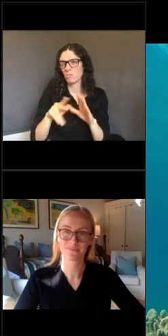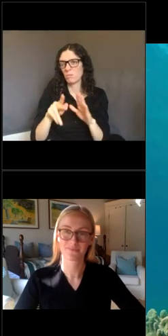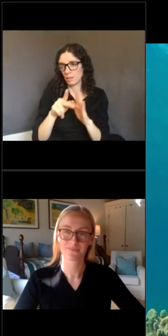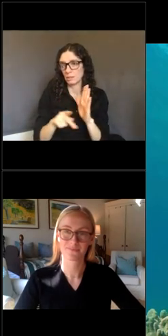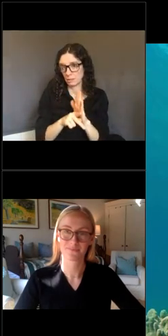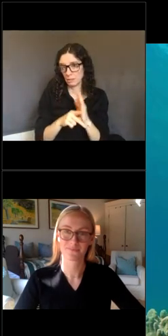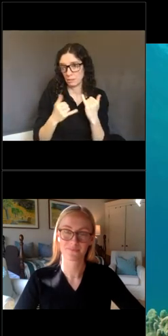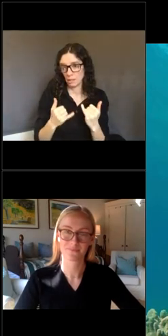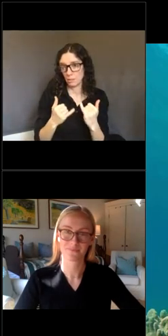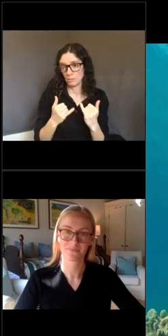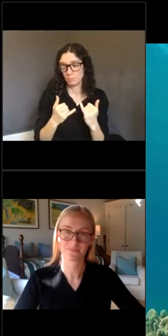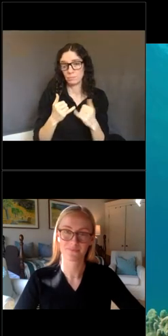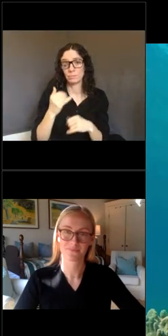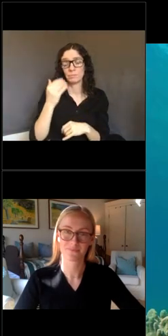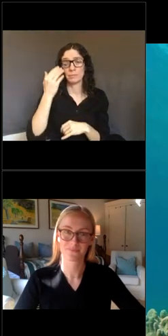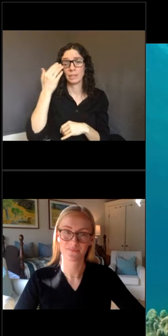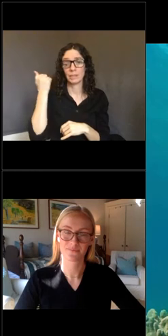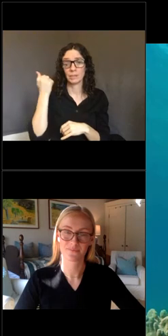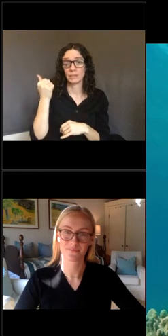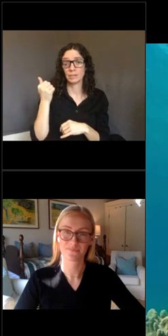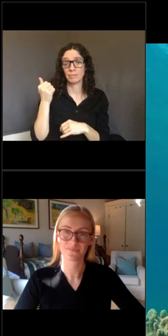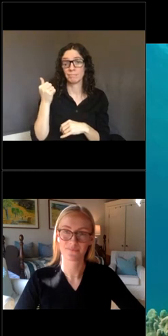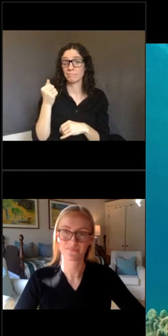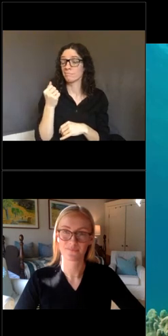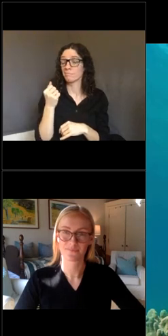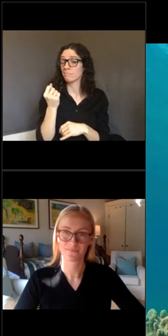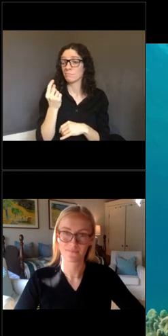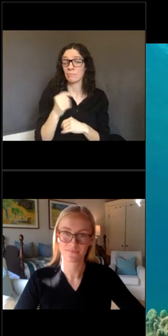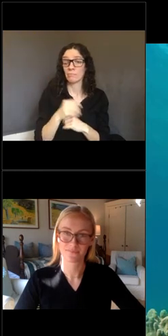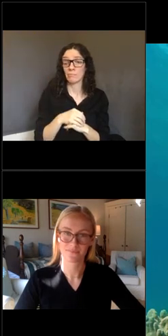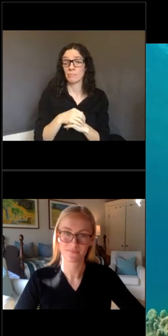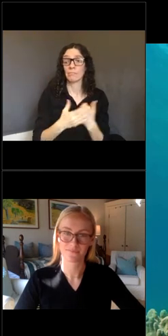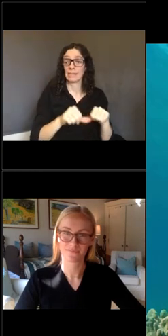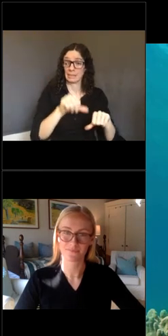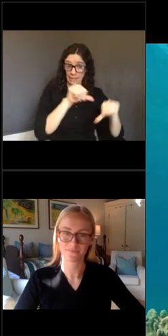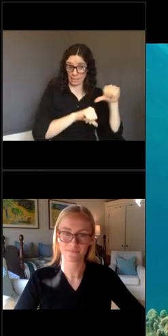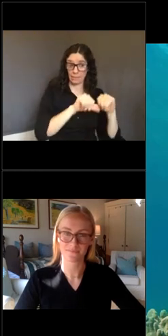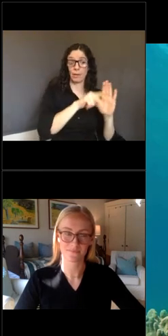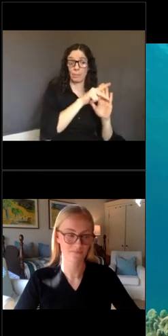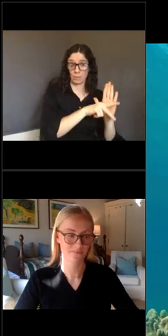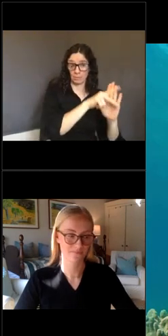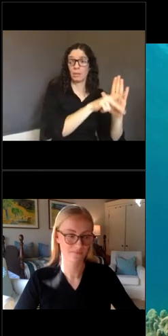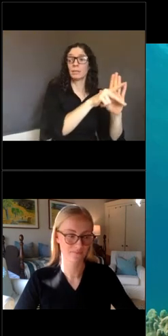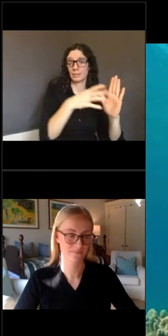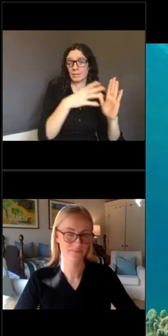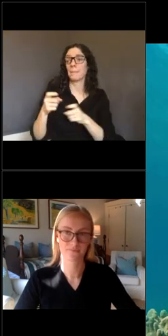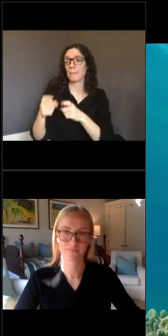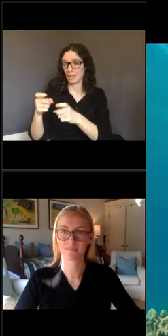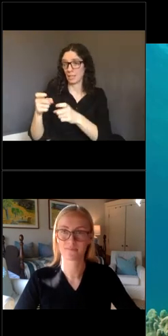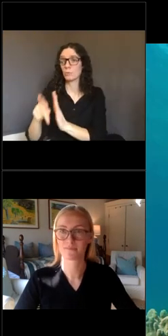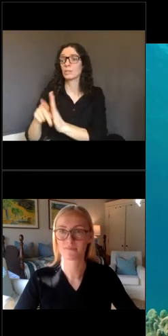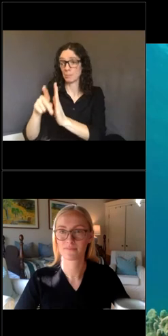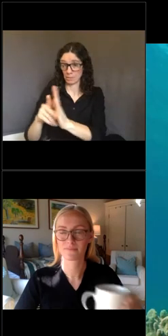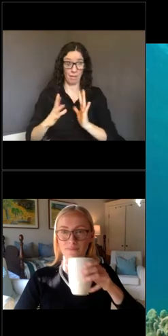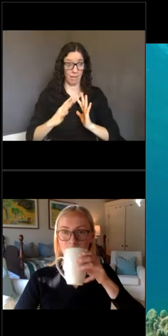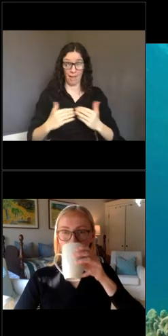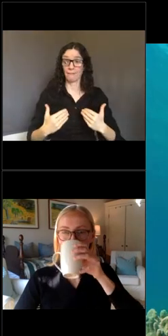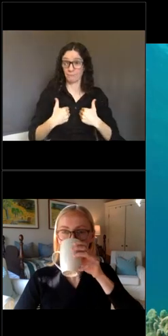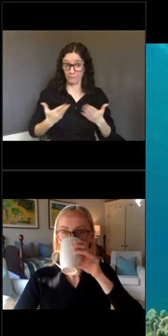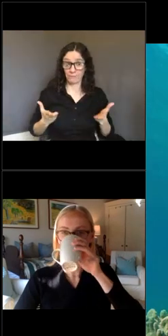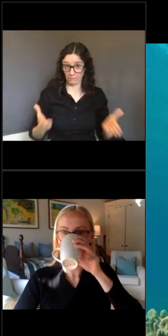because until these scientific and management principles can move into the world of